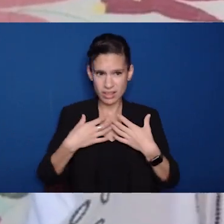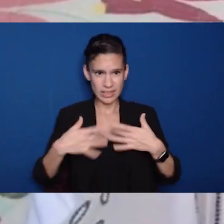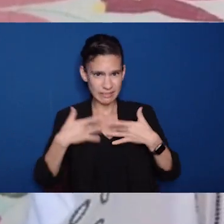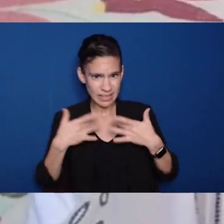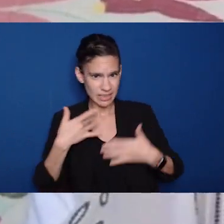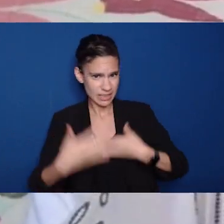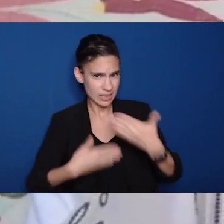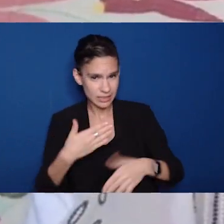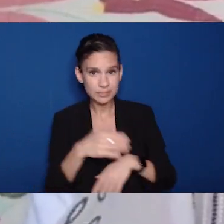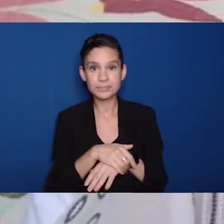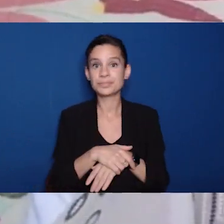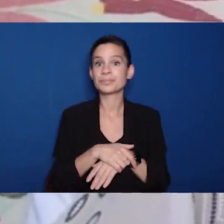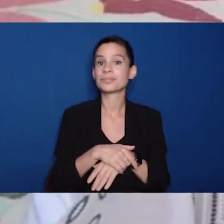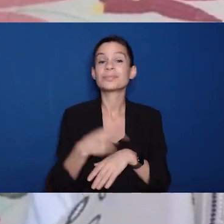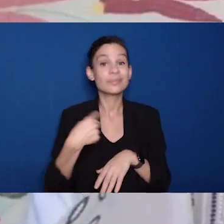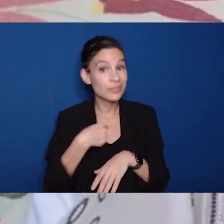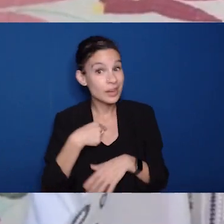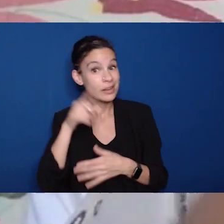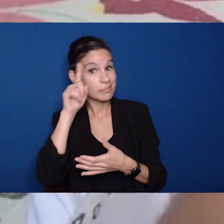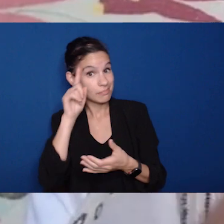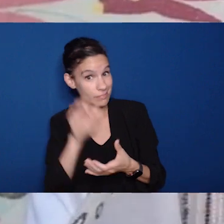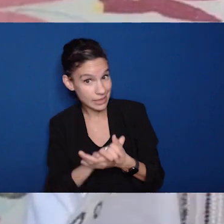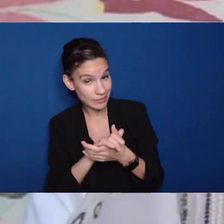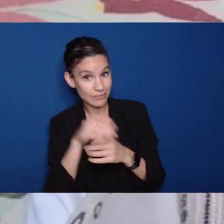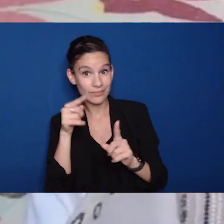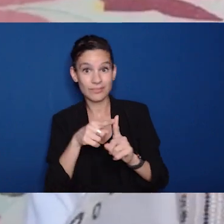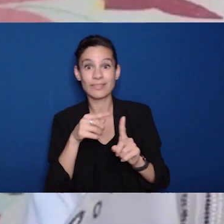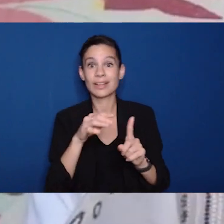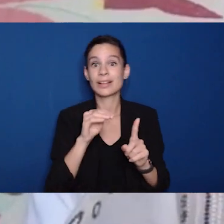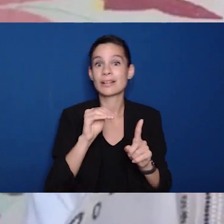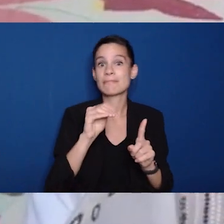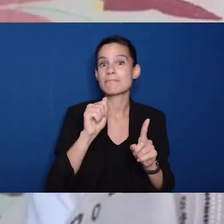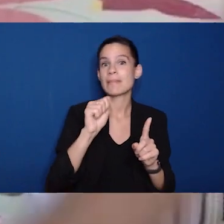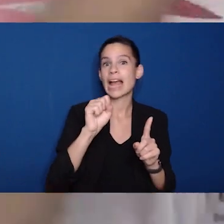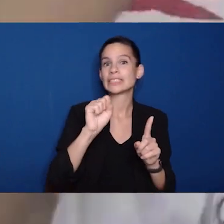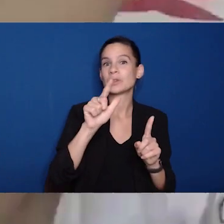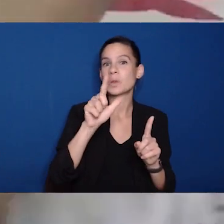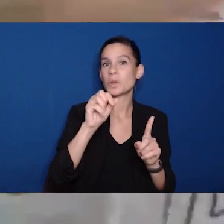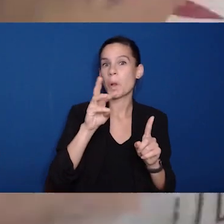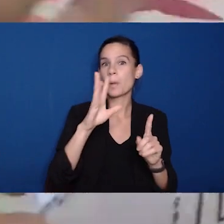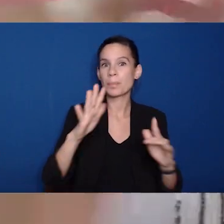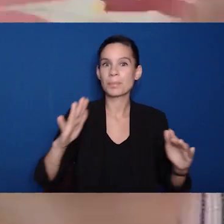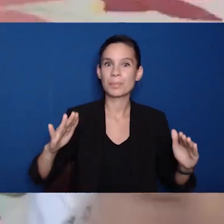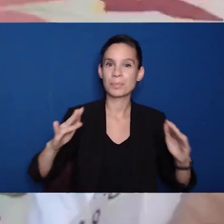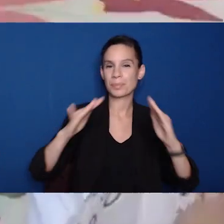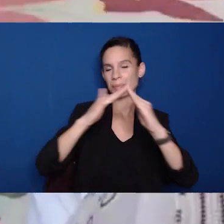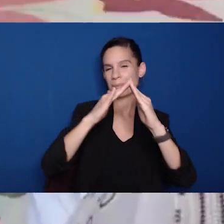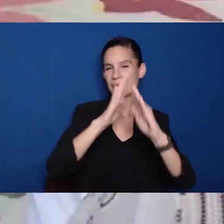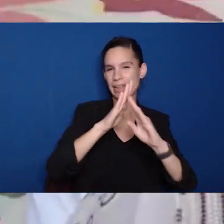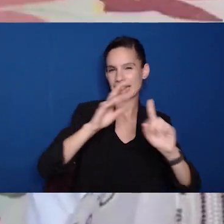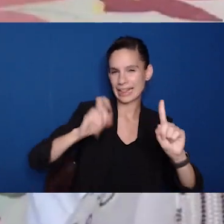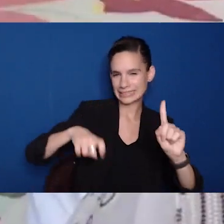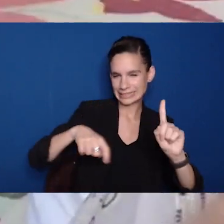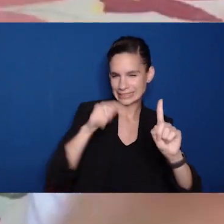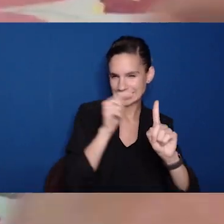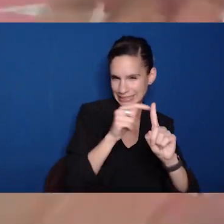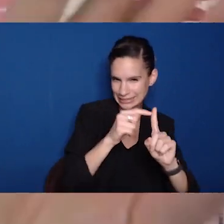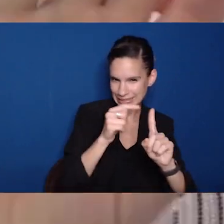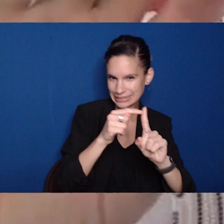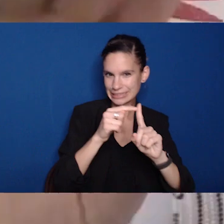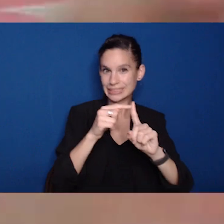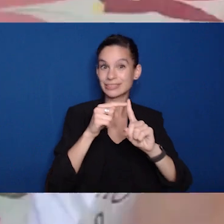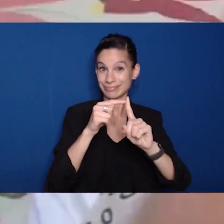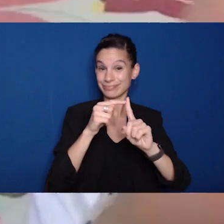the emotional side, I'm a big believer in Maslow's hierarchy of needs. And so in some ways, our